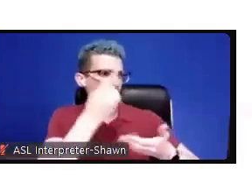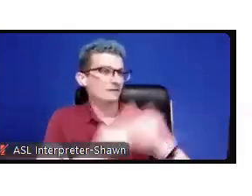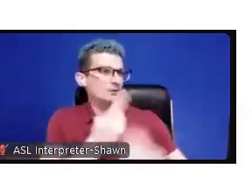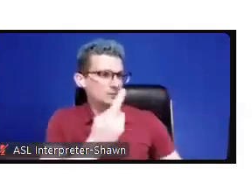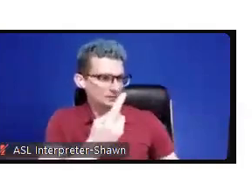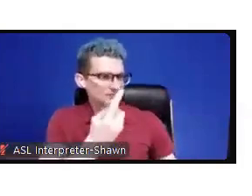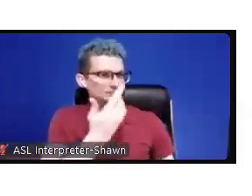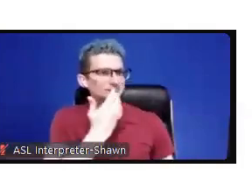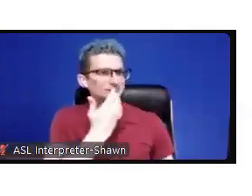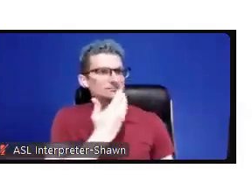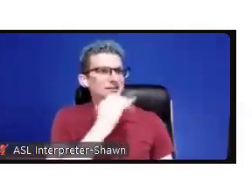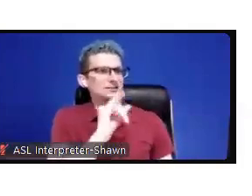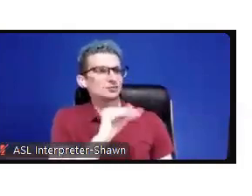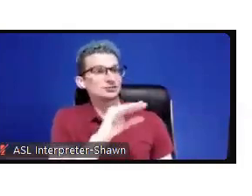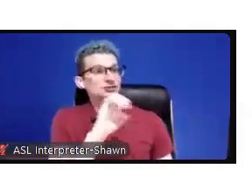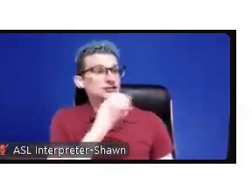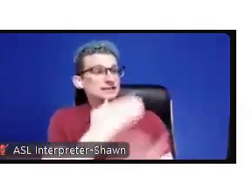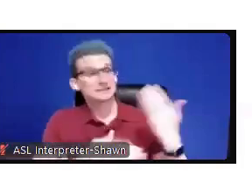Jamie has her hand up.